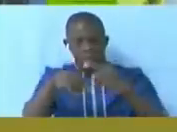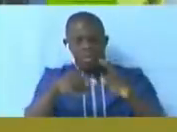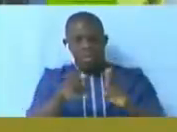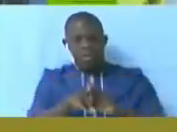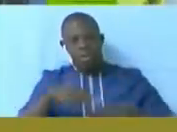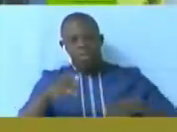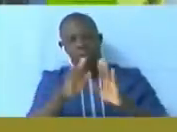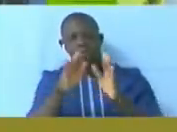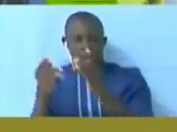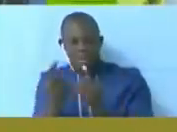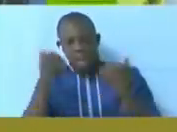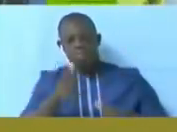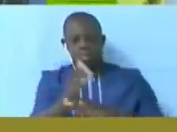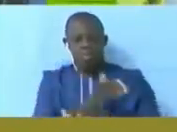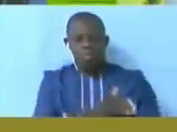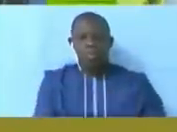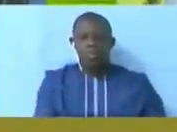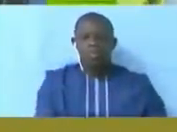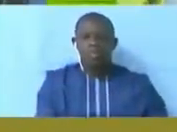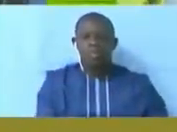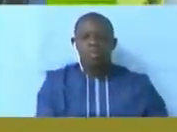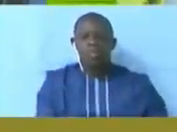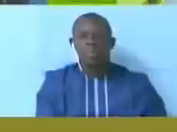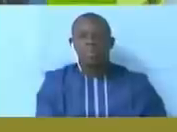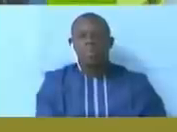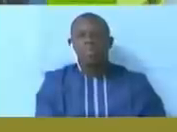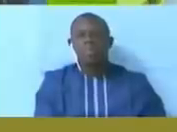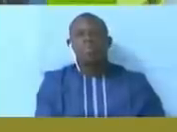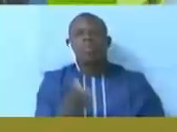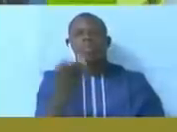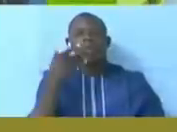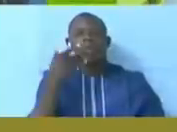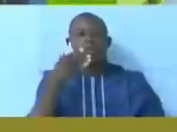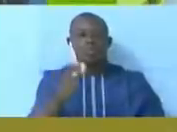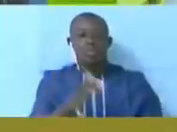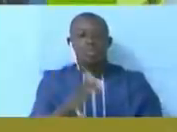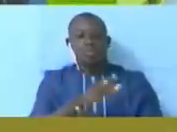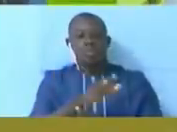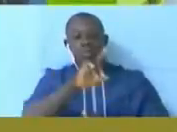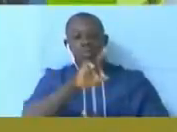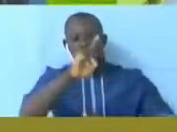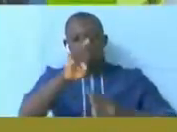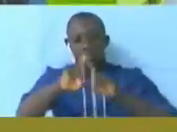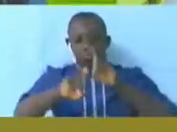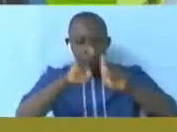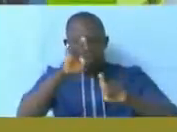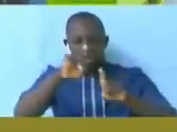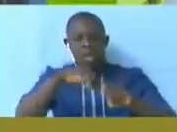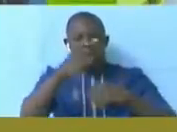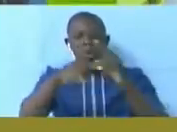when I was cross-examining Silaba Samate, the